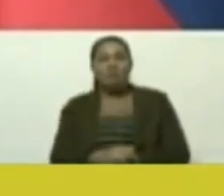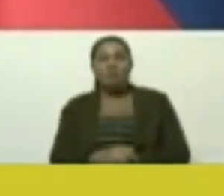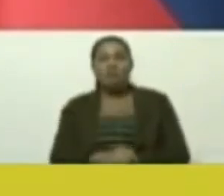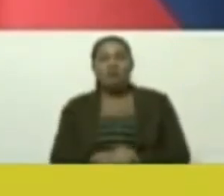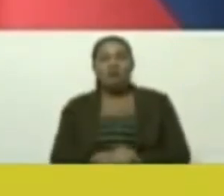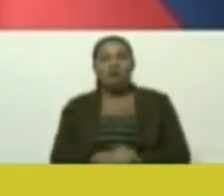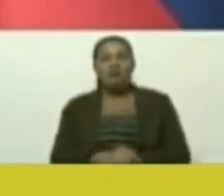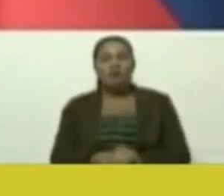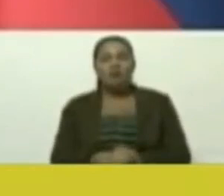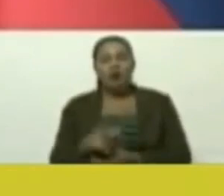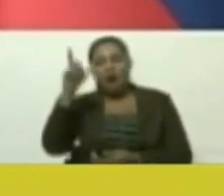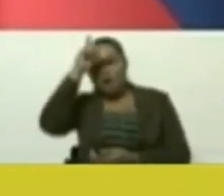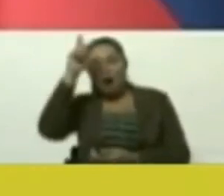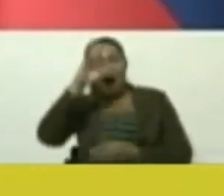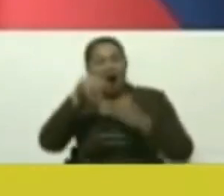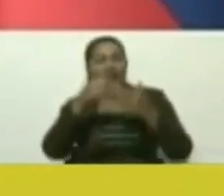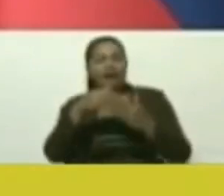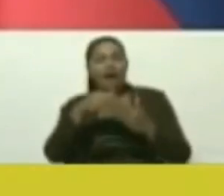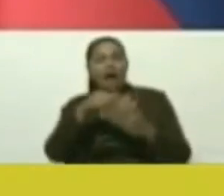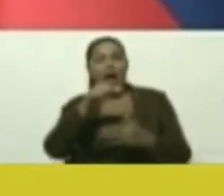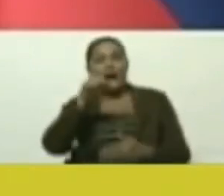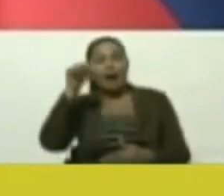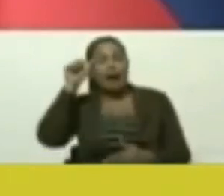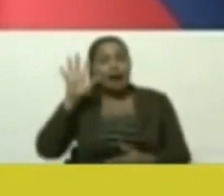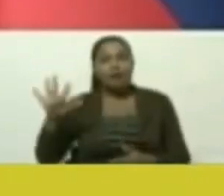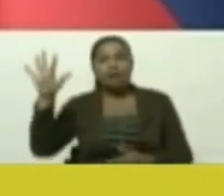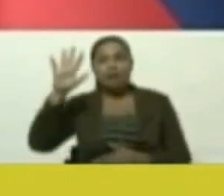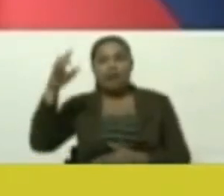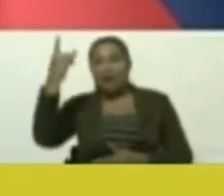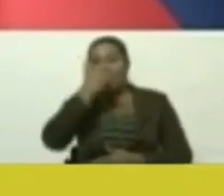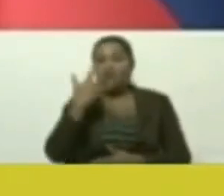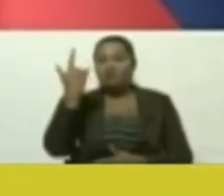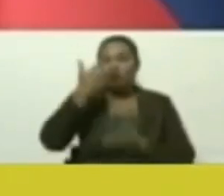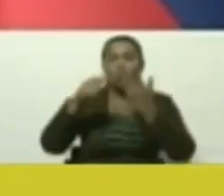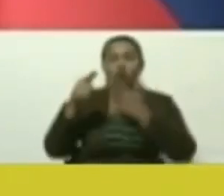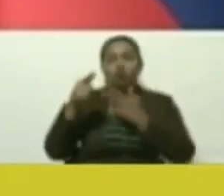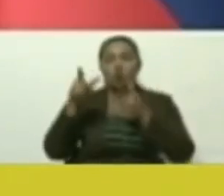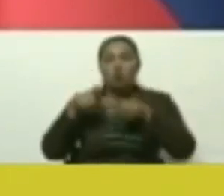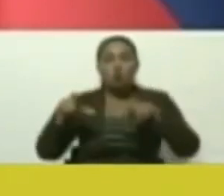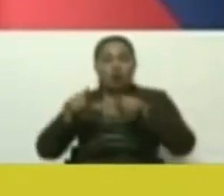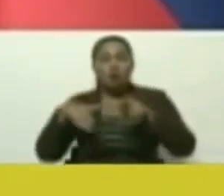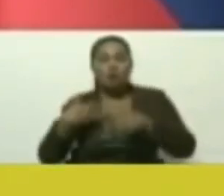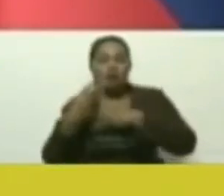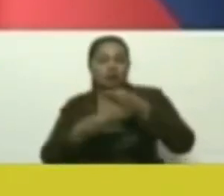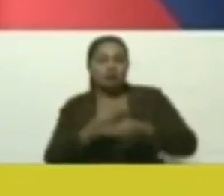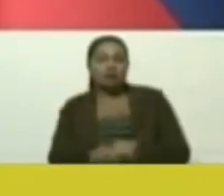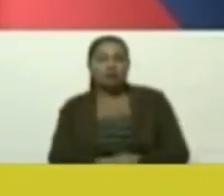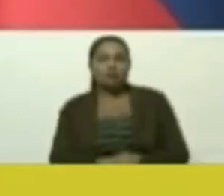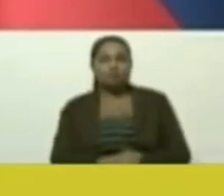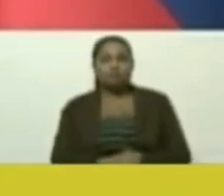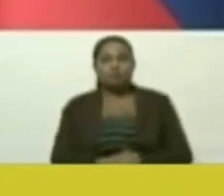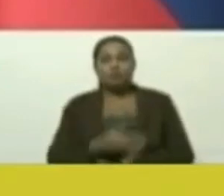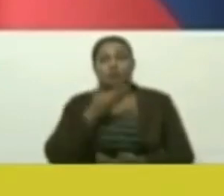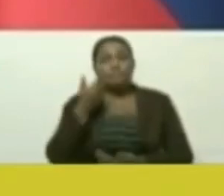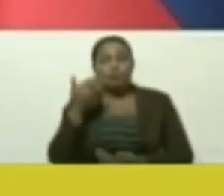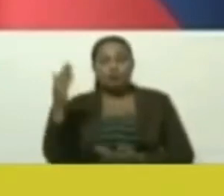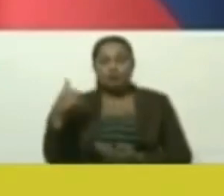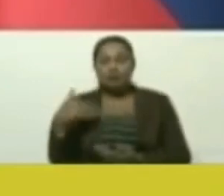prefers to travel through Istanbul to Asia, to Europe and Africa,